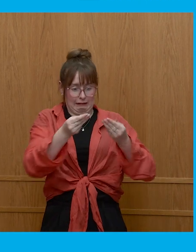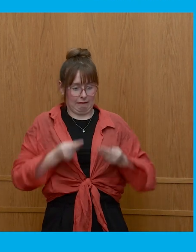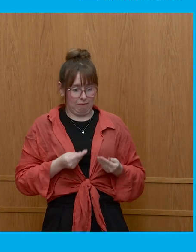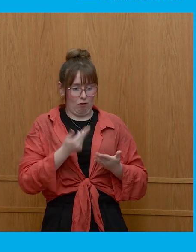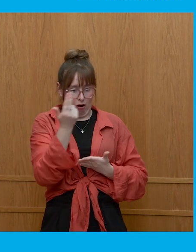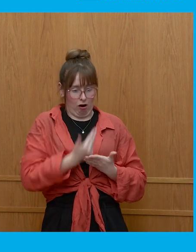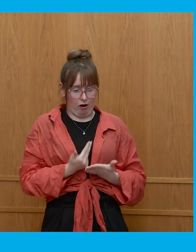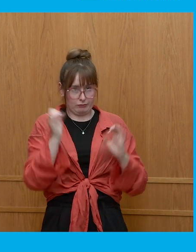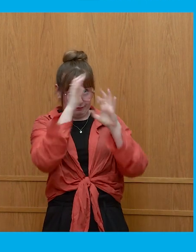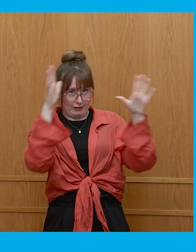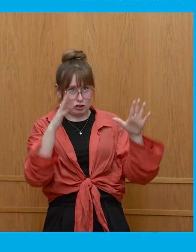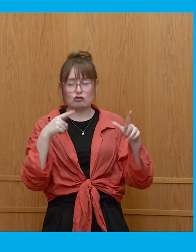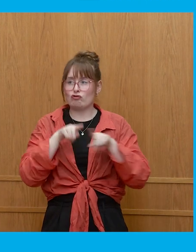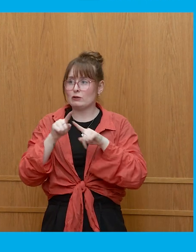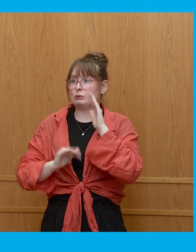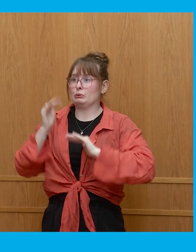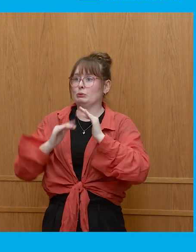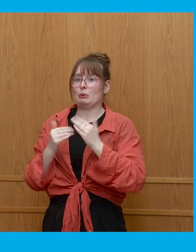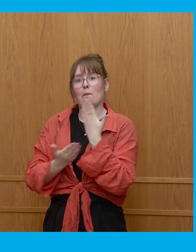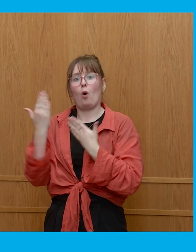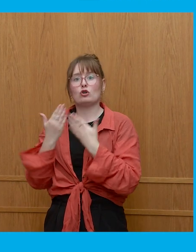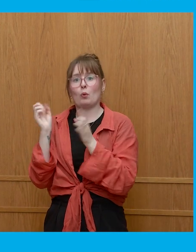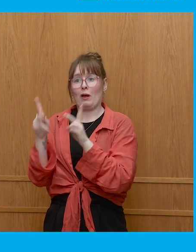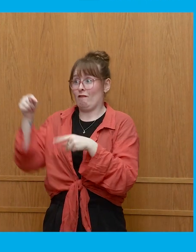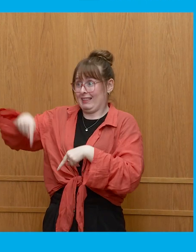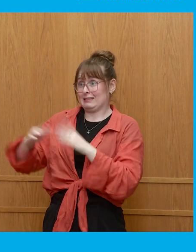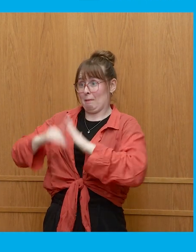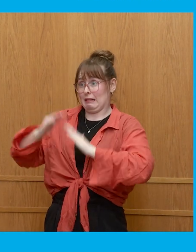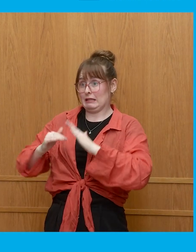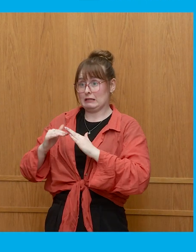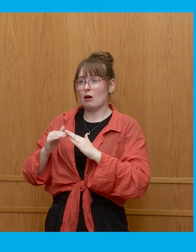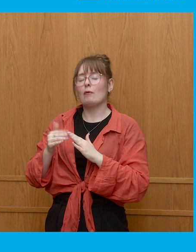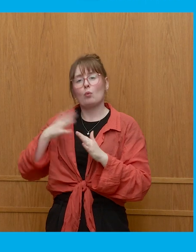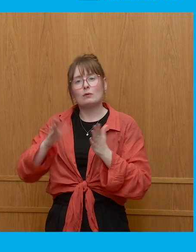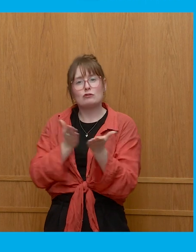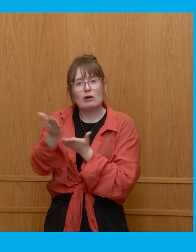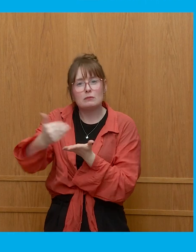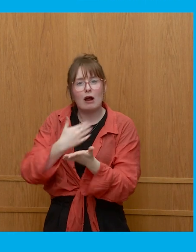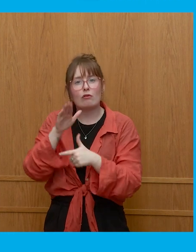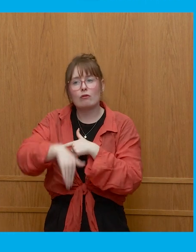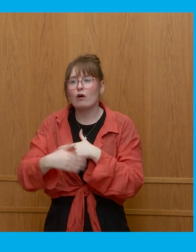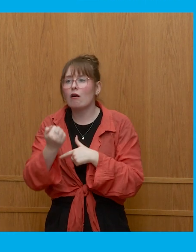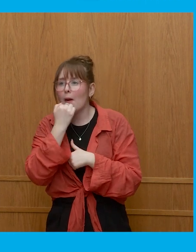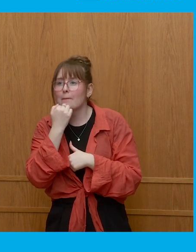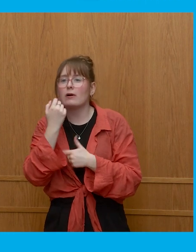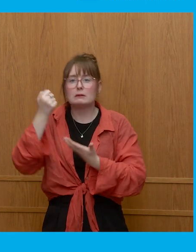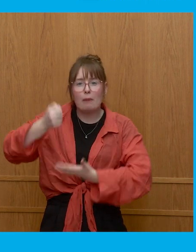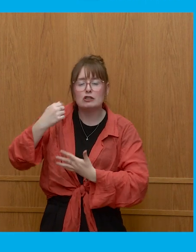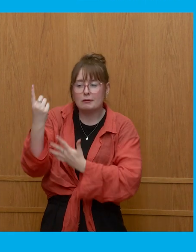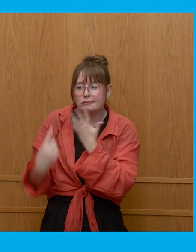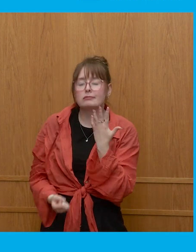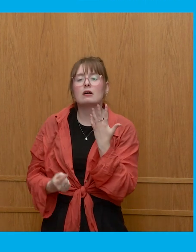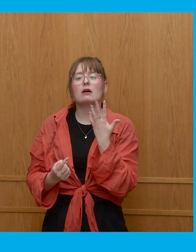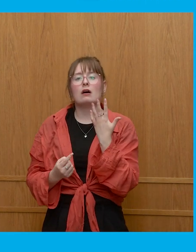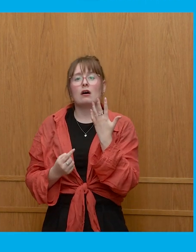architecture and Scotland into this. But you were doing that in the context of having to be transparent about numbers and about figures and about everything else in a way which no